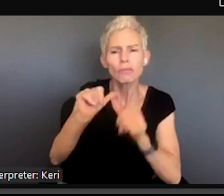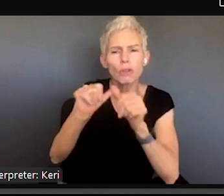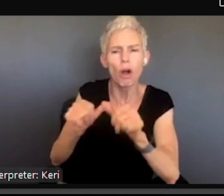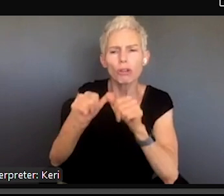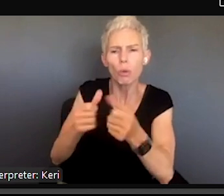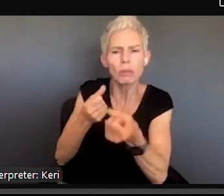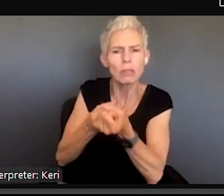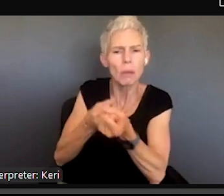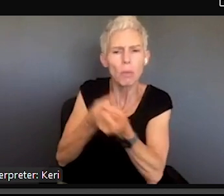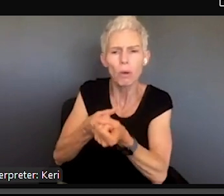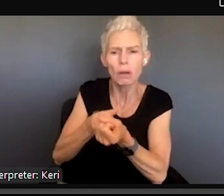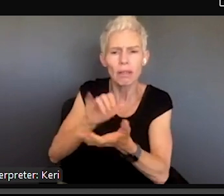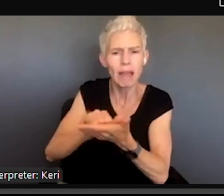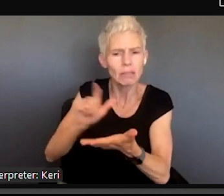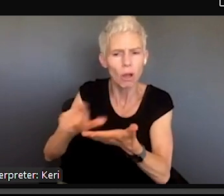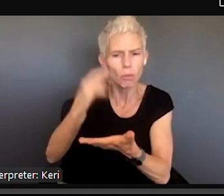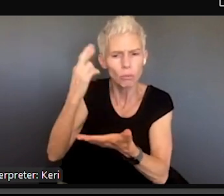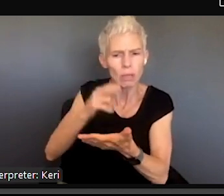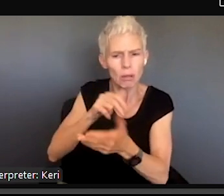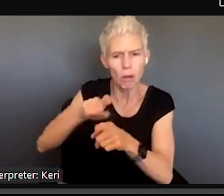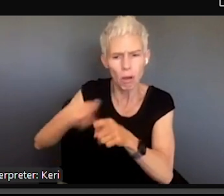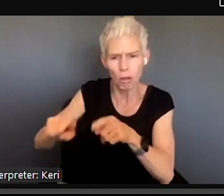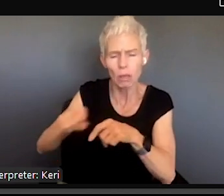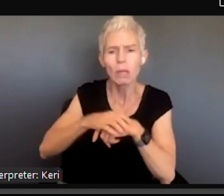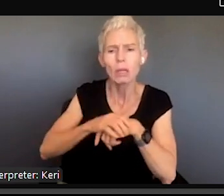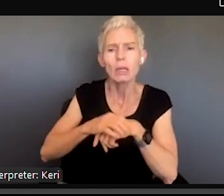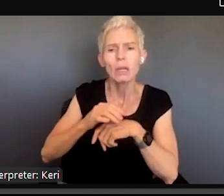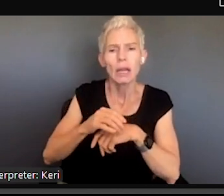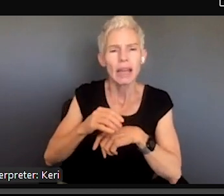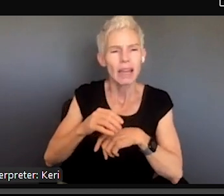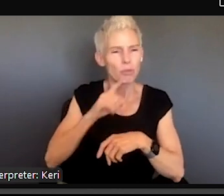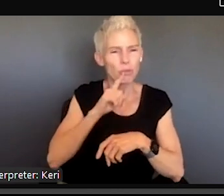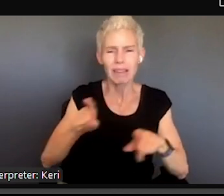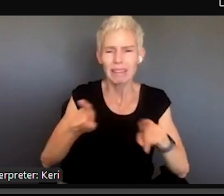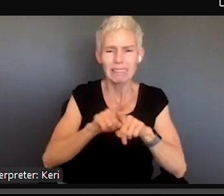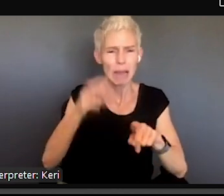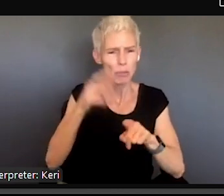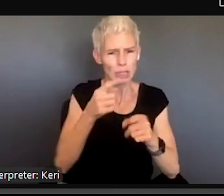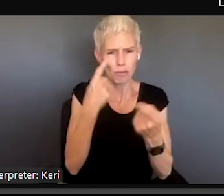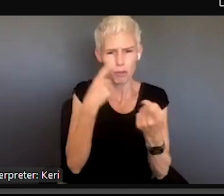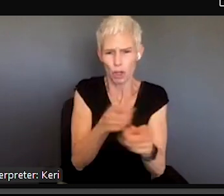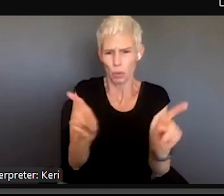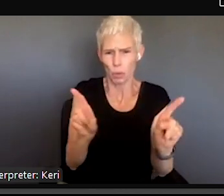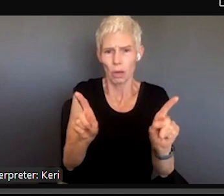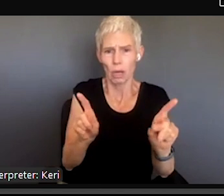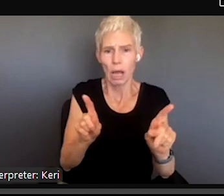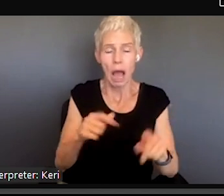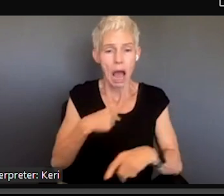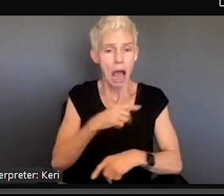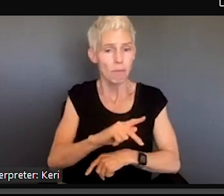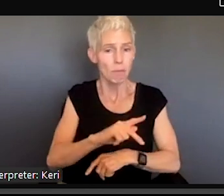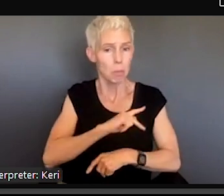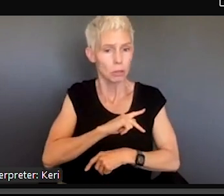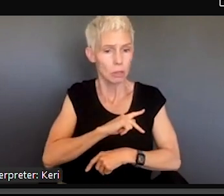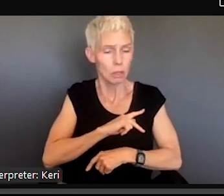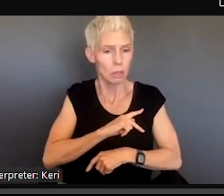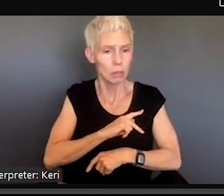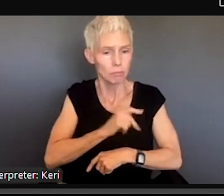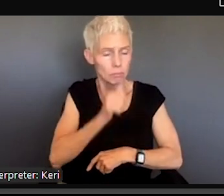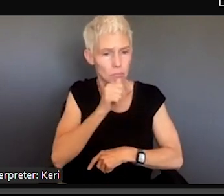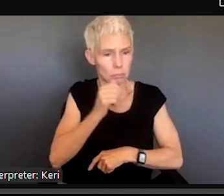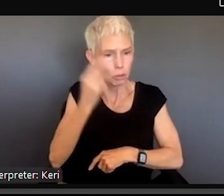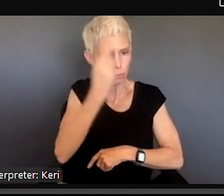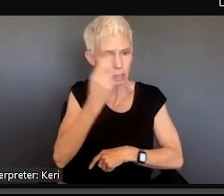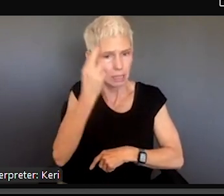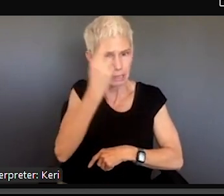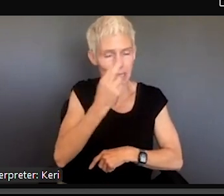support. And we are for all the same reasons that you are. And I have personal reasons about the impact of